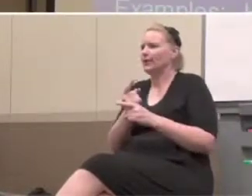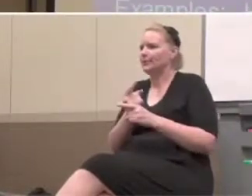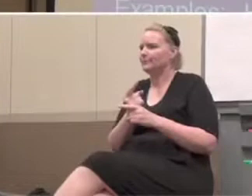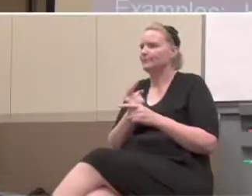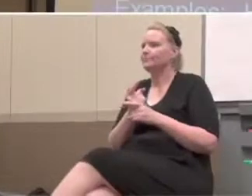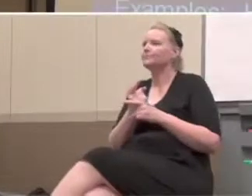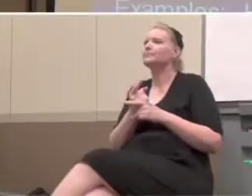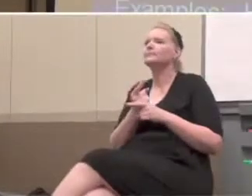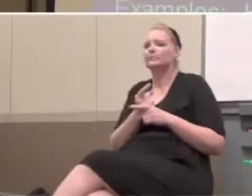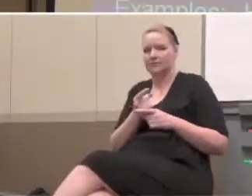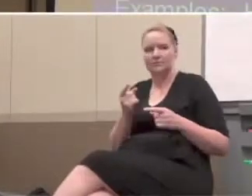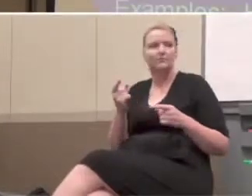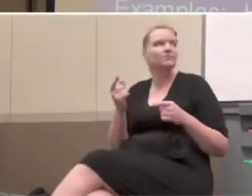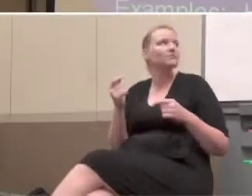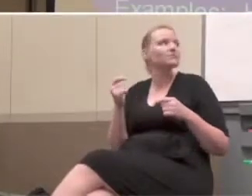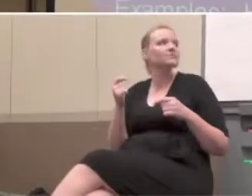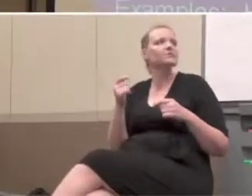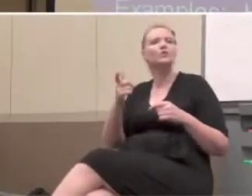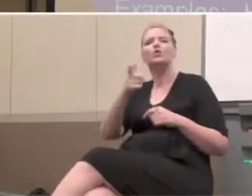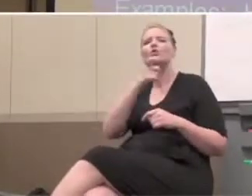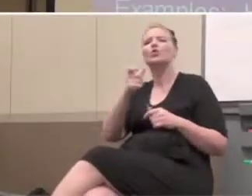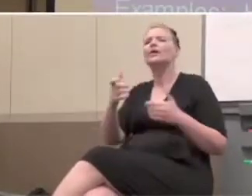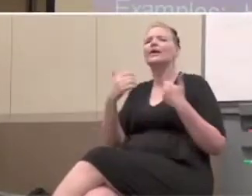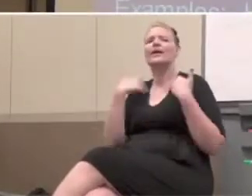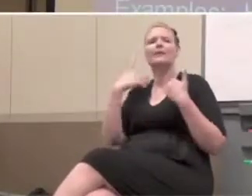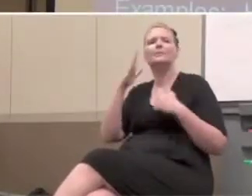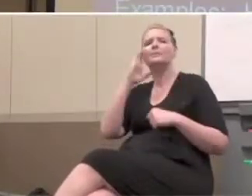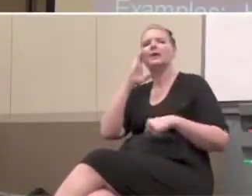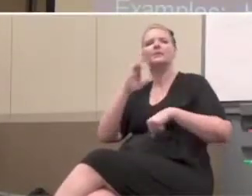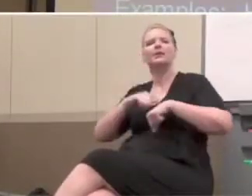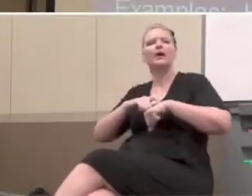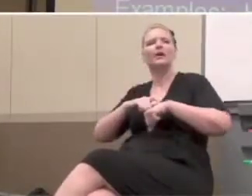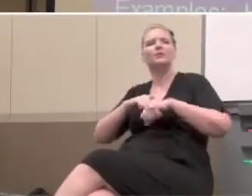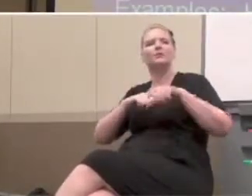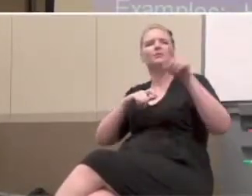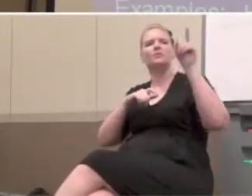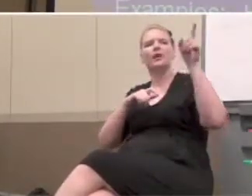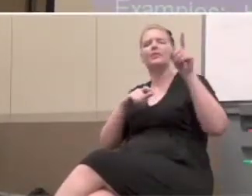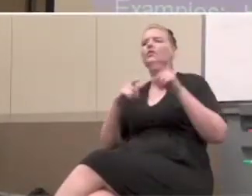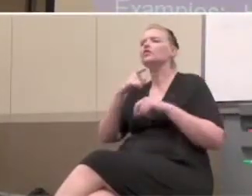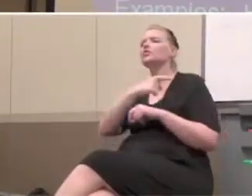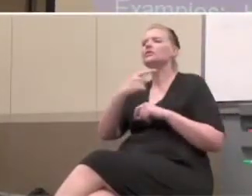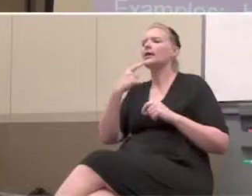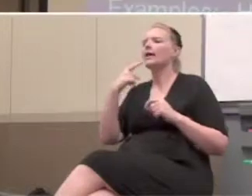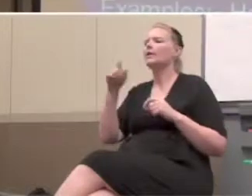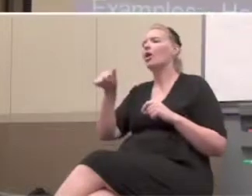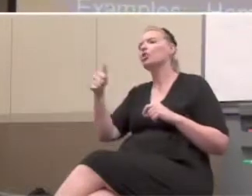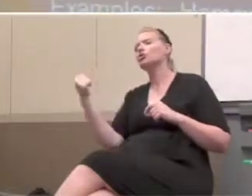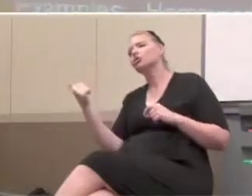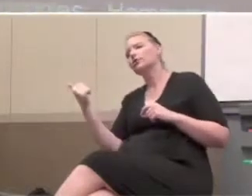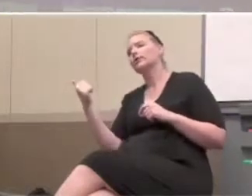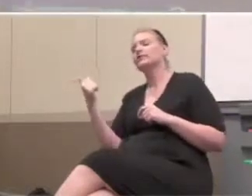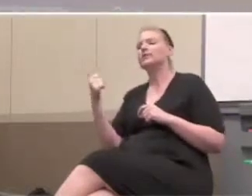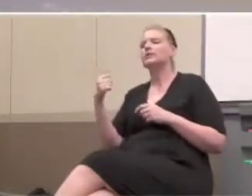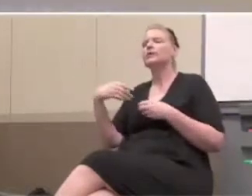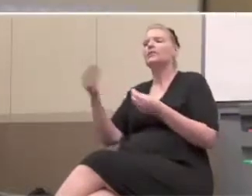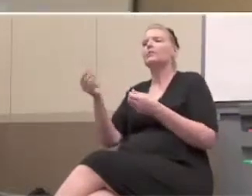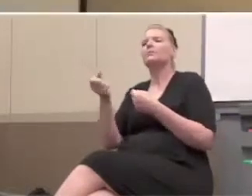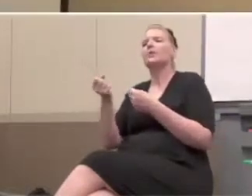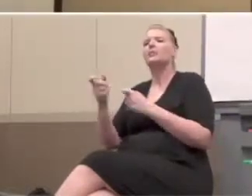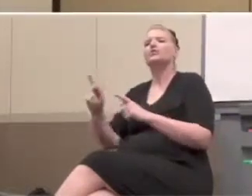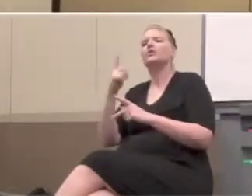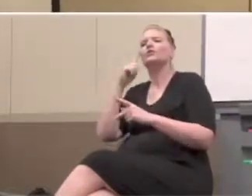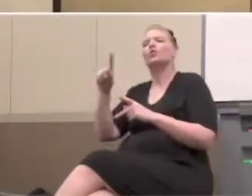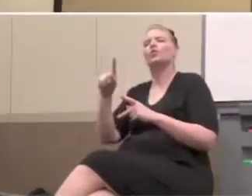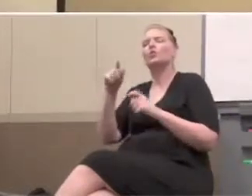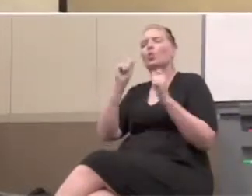But bedtime, who had the bedtime exam back there? You came up with the alternative of giving them the option of being